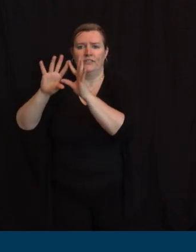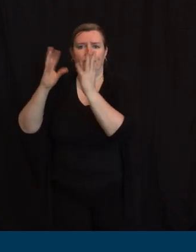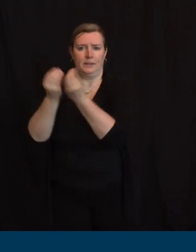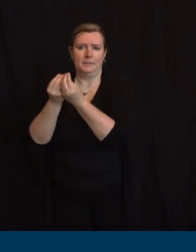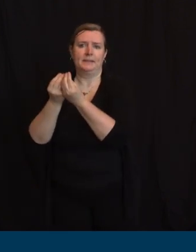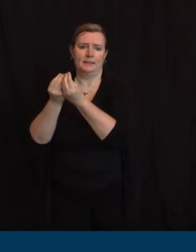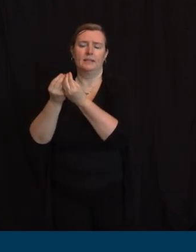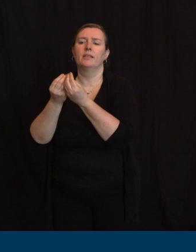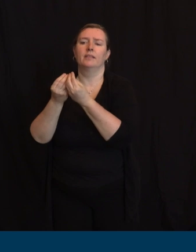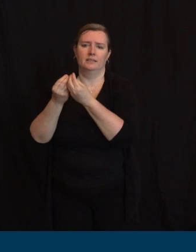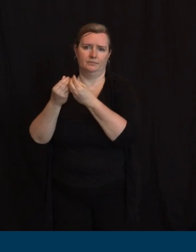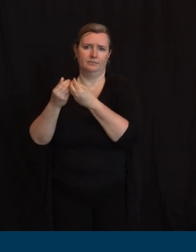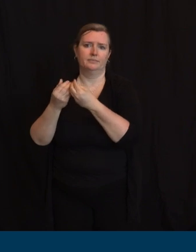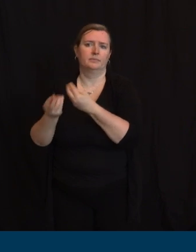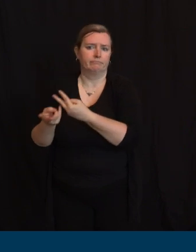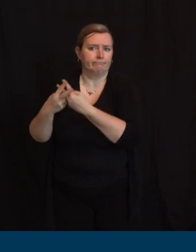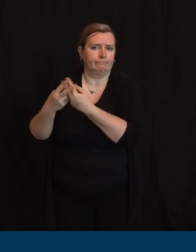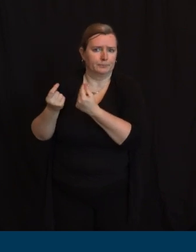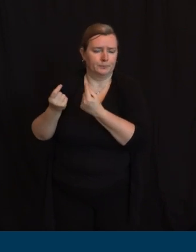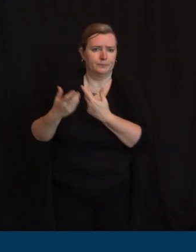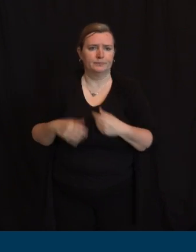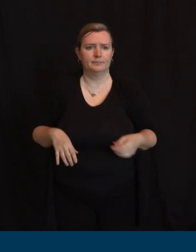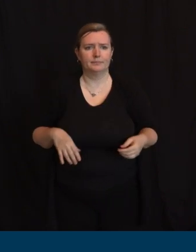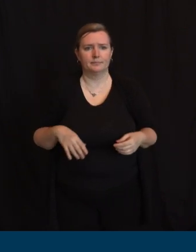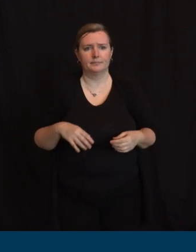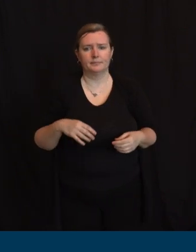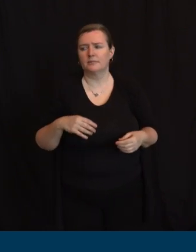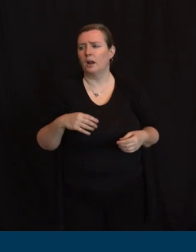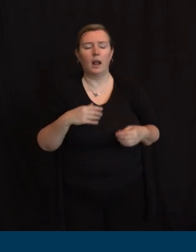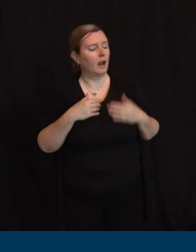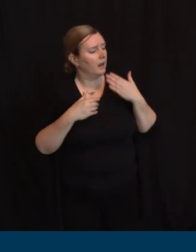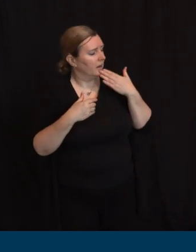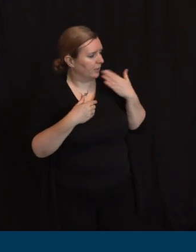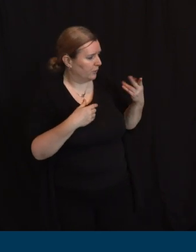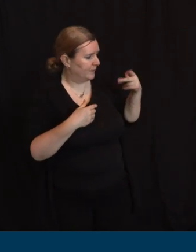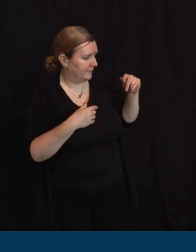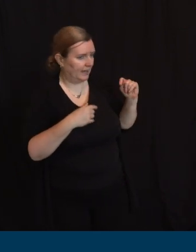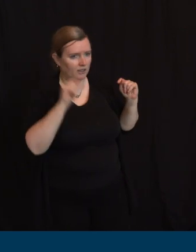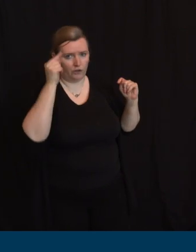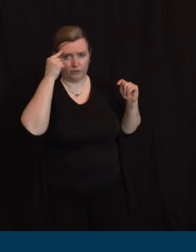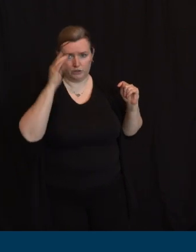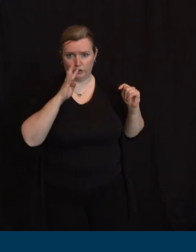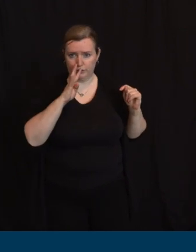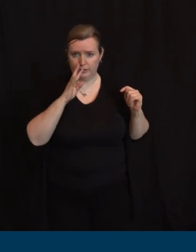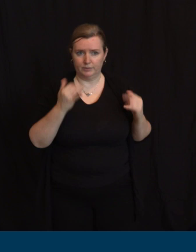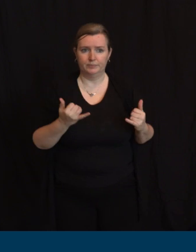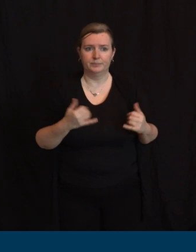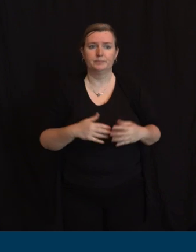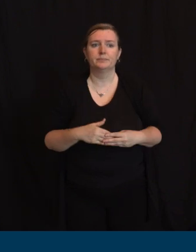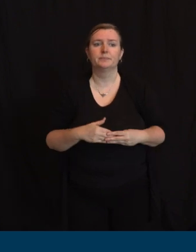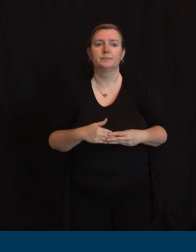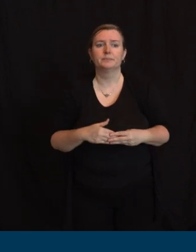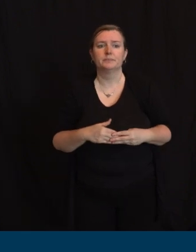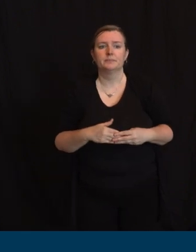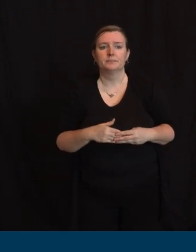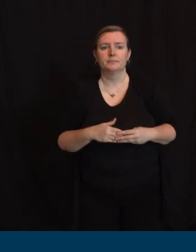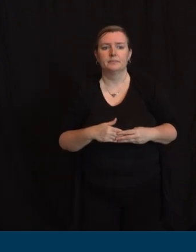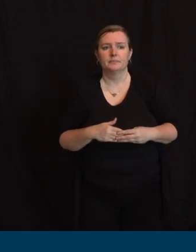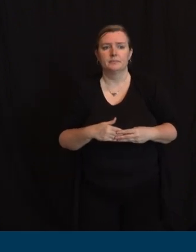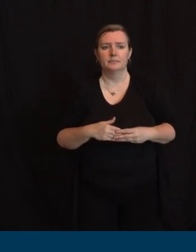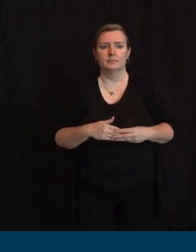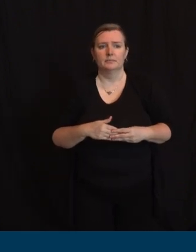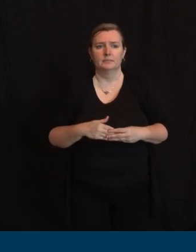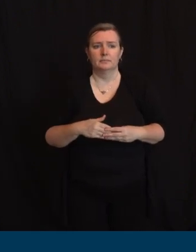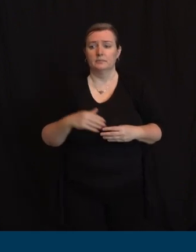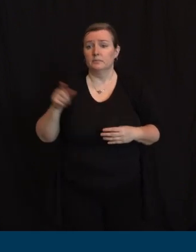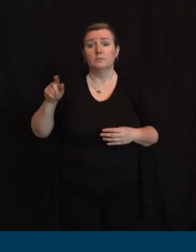Pat, thank you. Just real quick, because but I don't want to leave any stones unturned. Judy's addressed the privacy